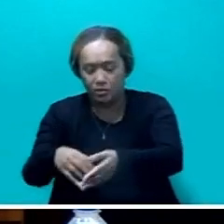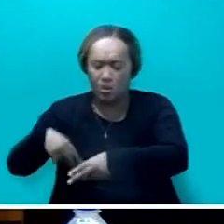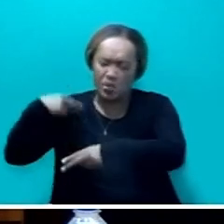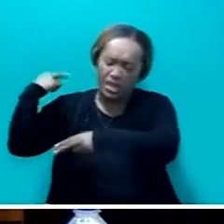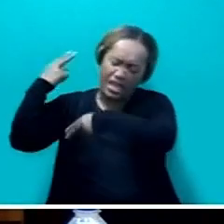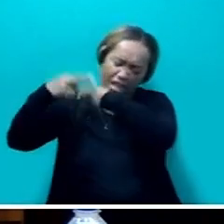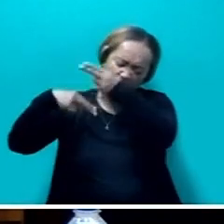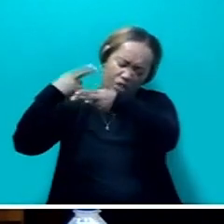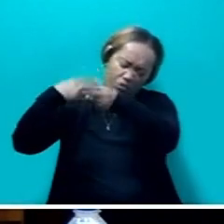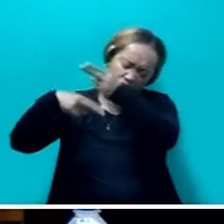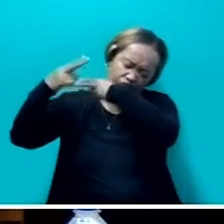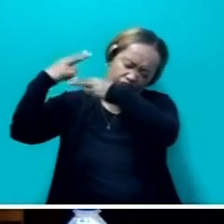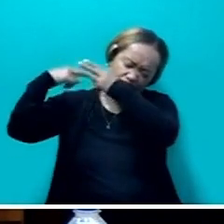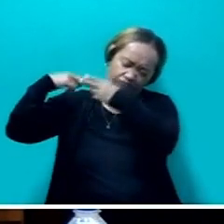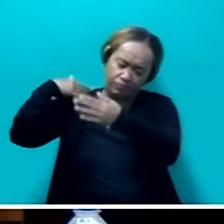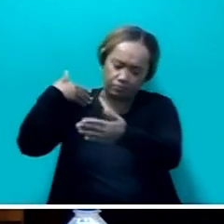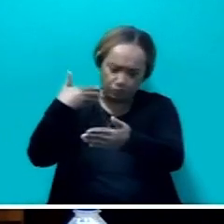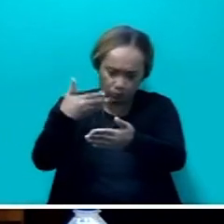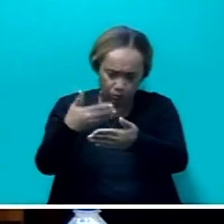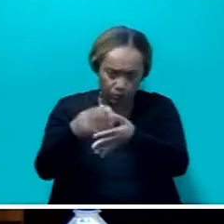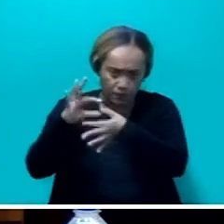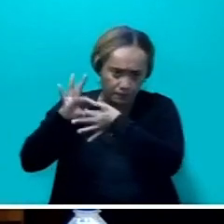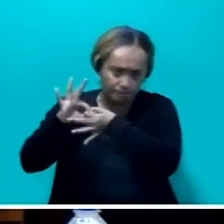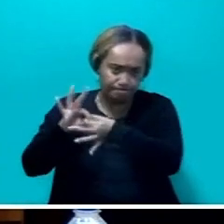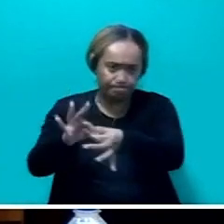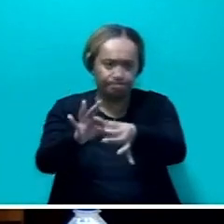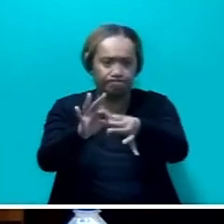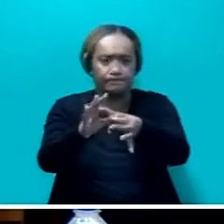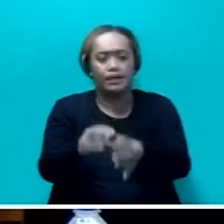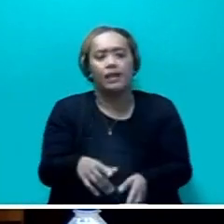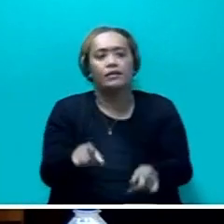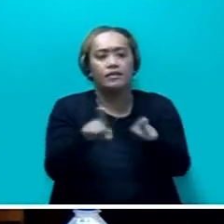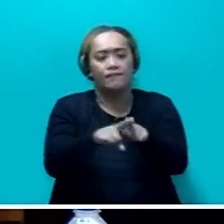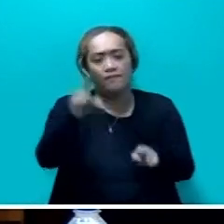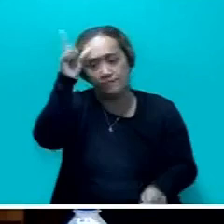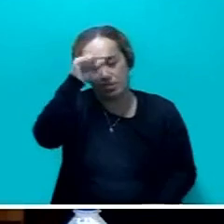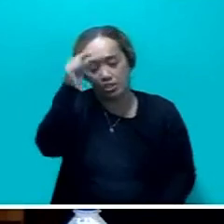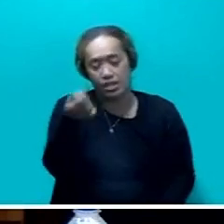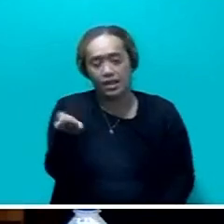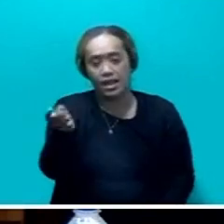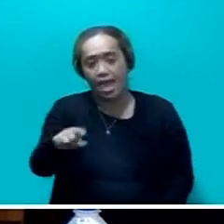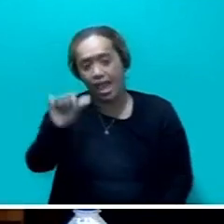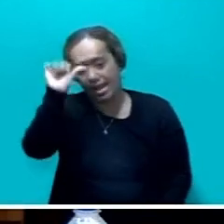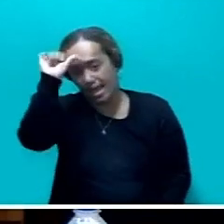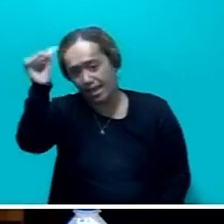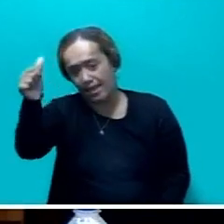event, creating bonds between our indigenous people and the